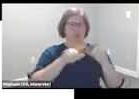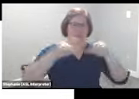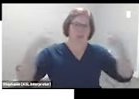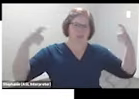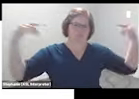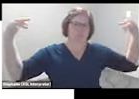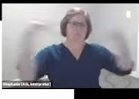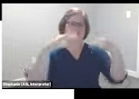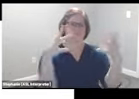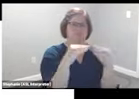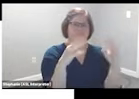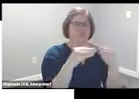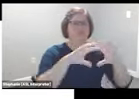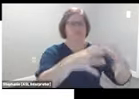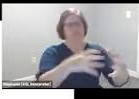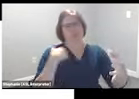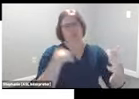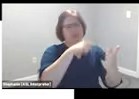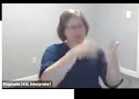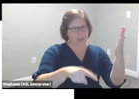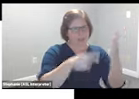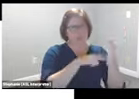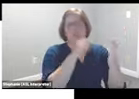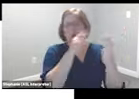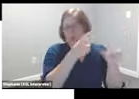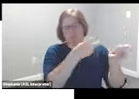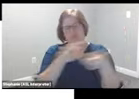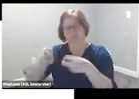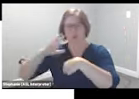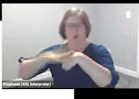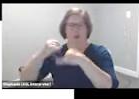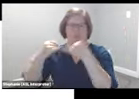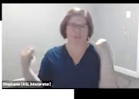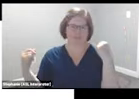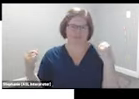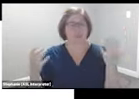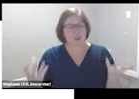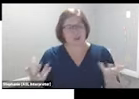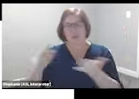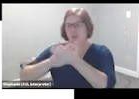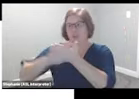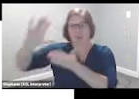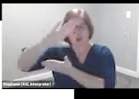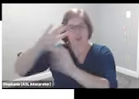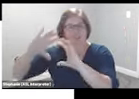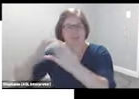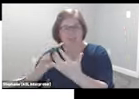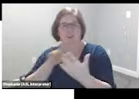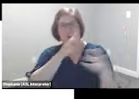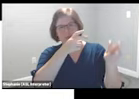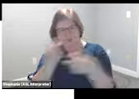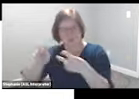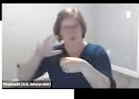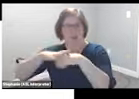canceling seminars, or we're moving all of these things online. Post-secondary classes are online. K-12 classes in places